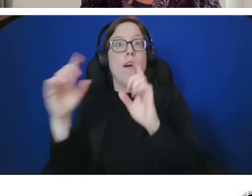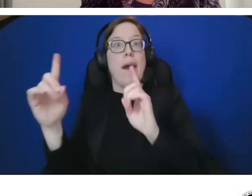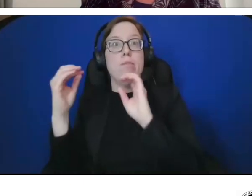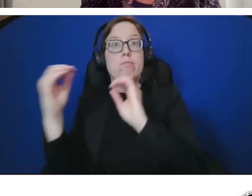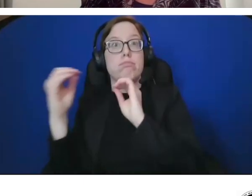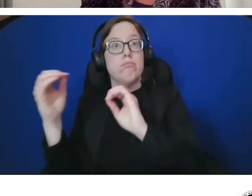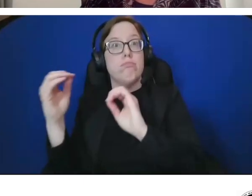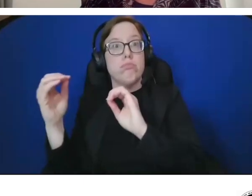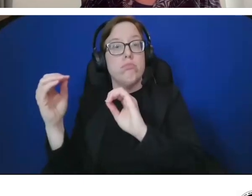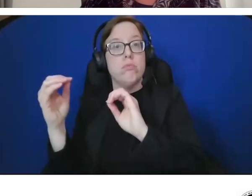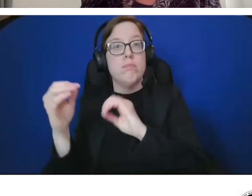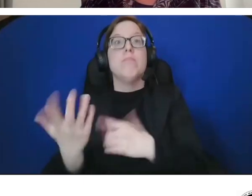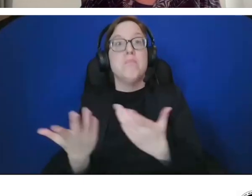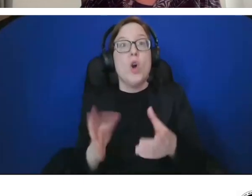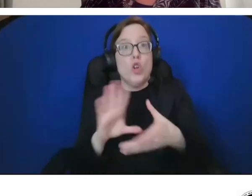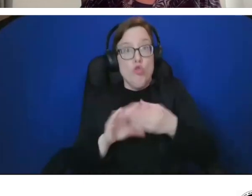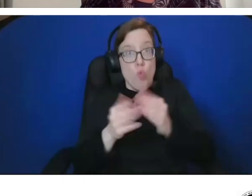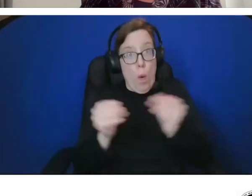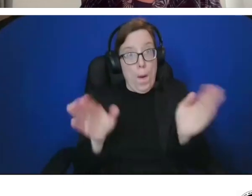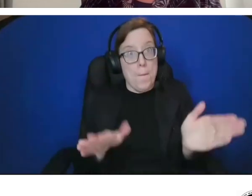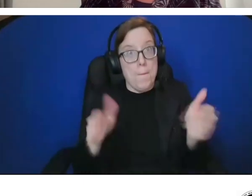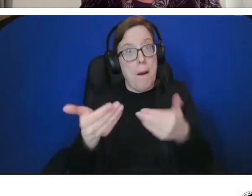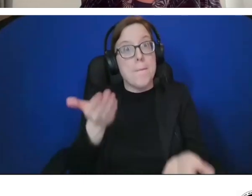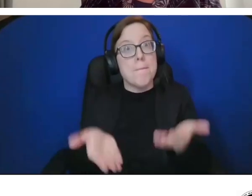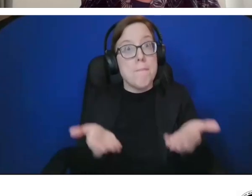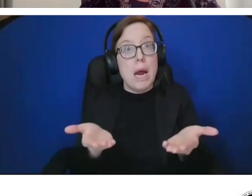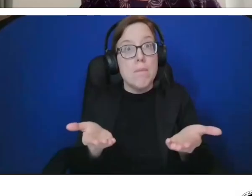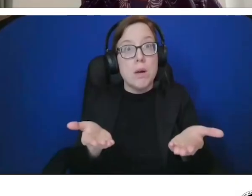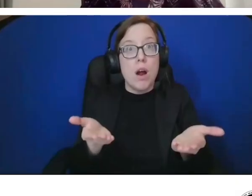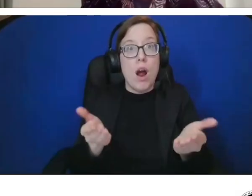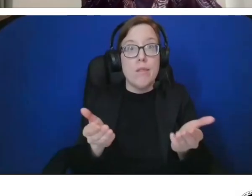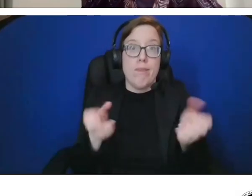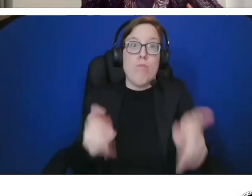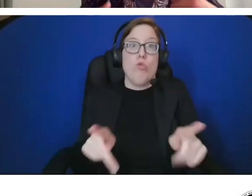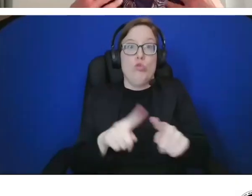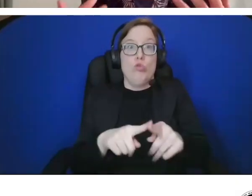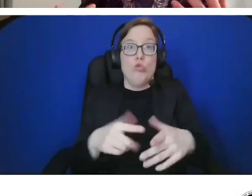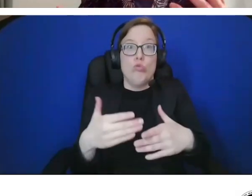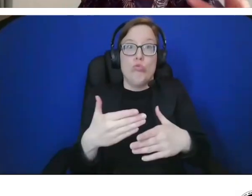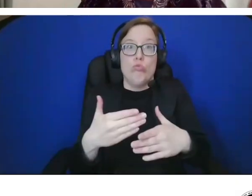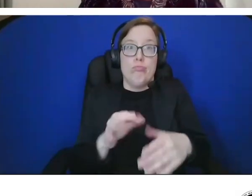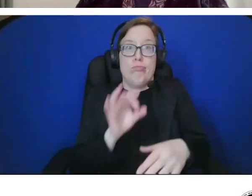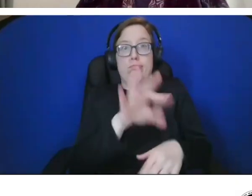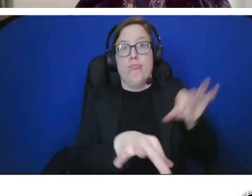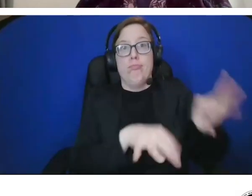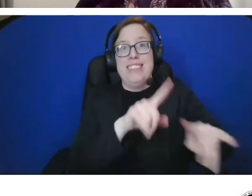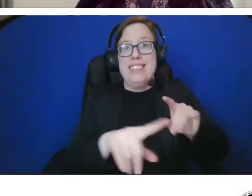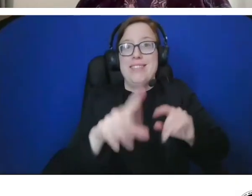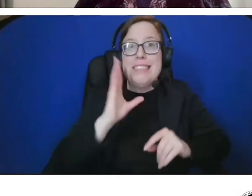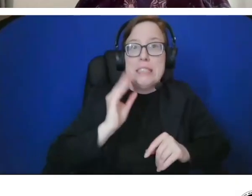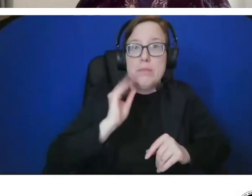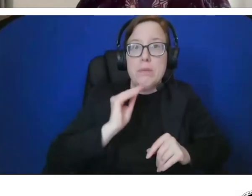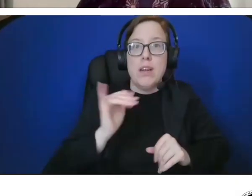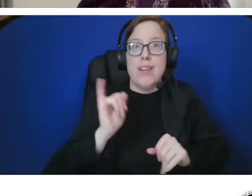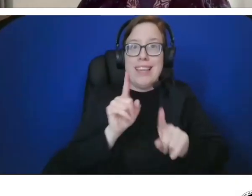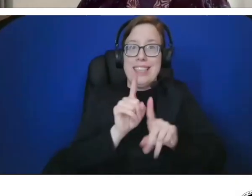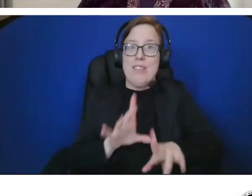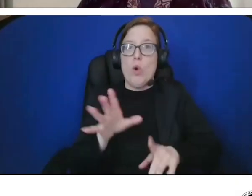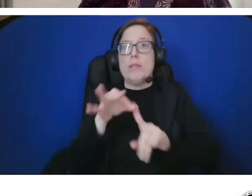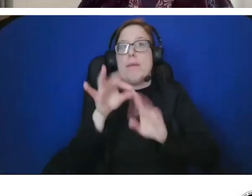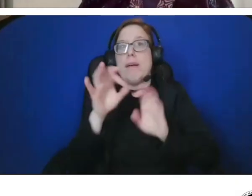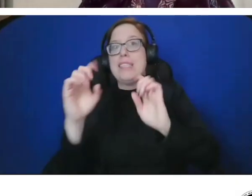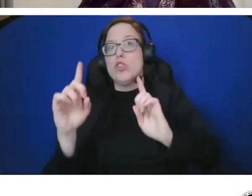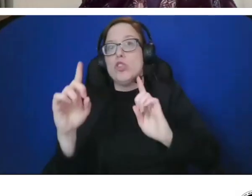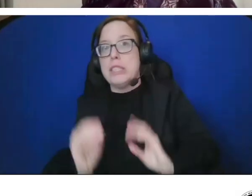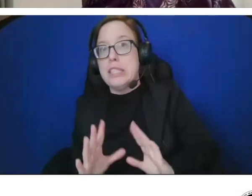general education classroom, a story box might be a way to represent some experiences that you provide as an intervener or as a